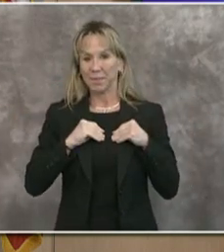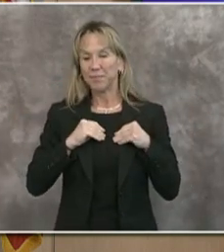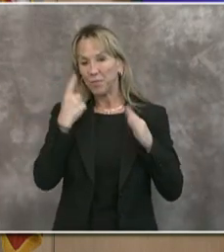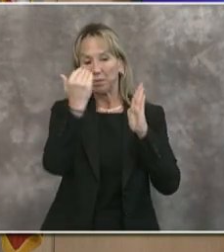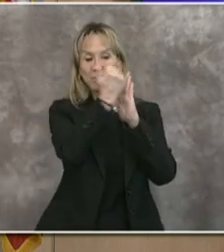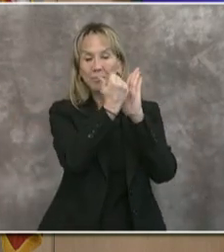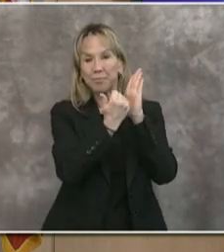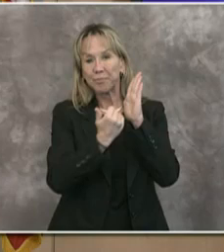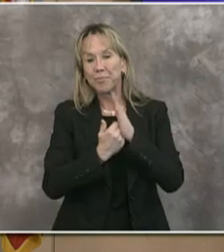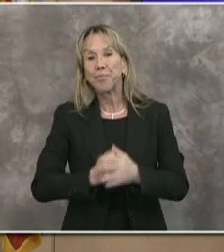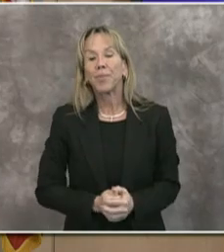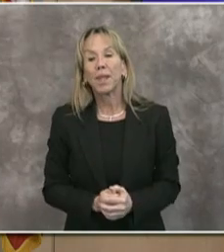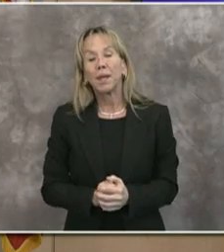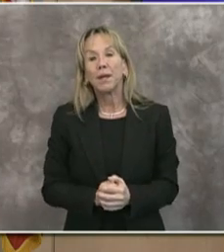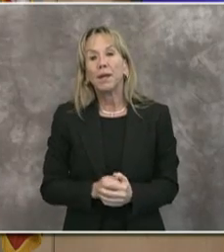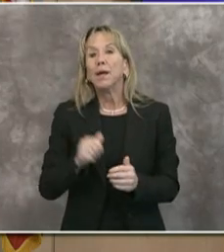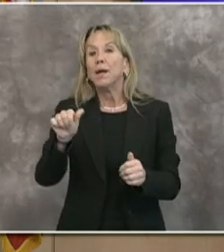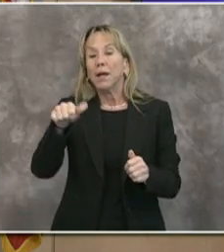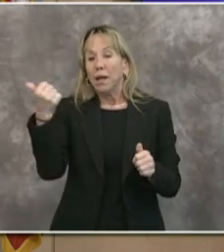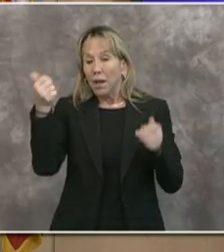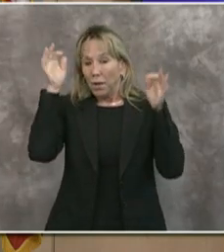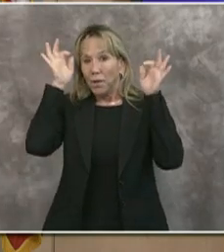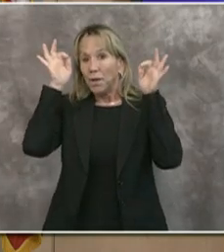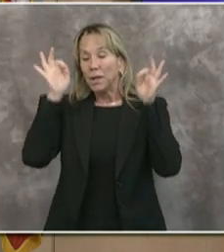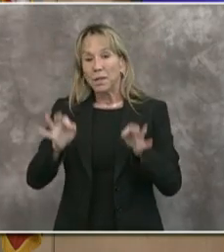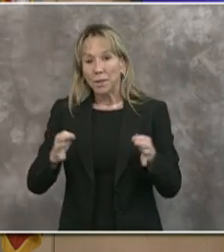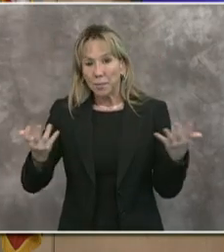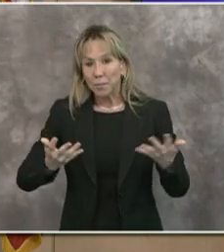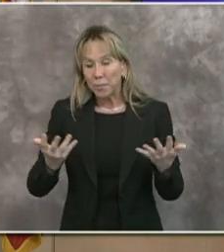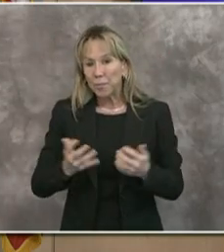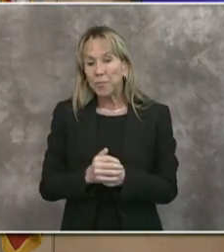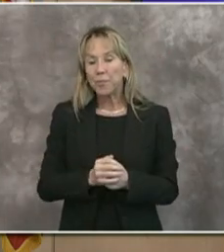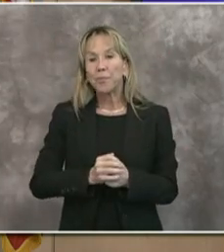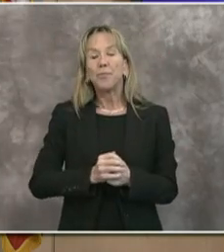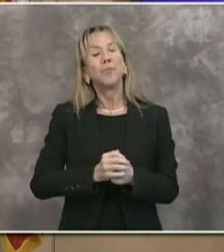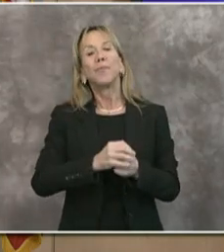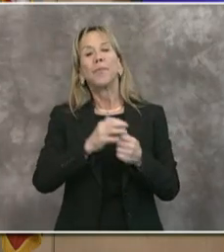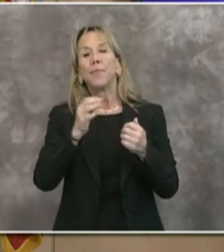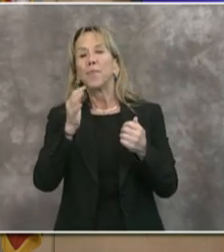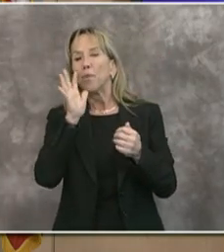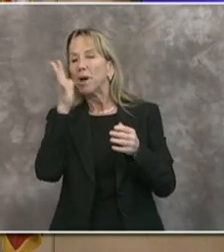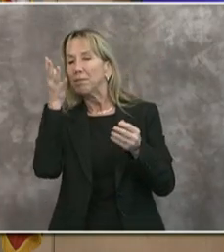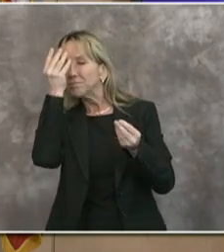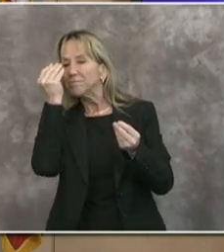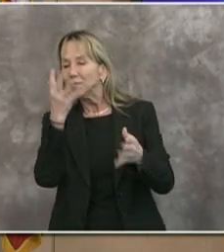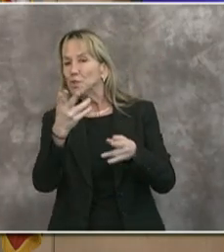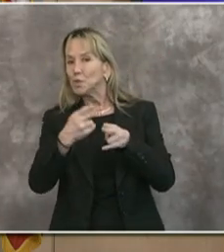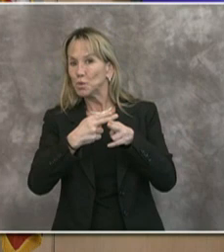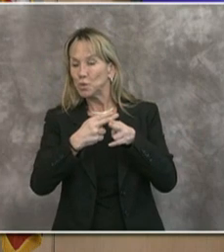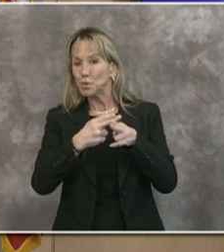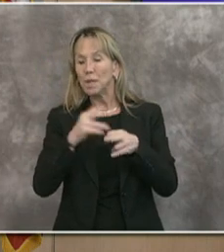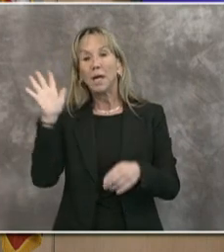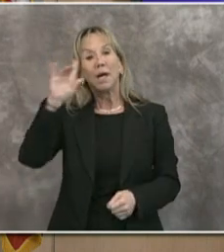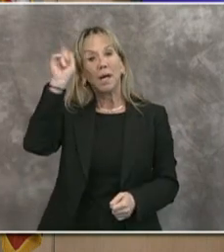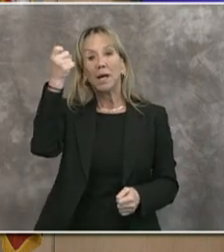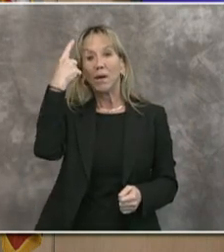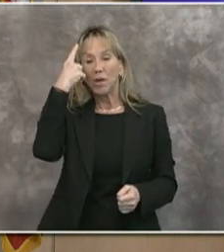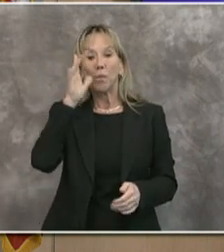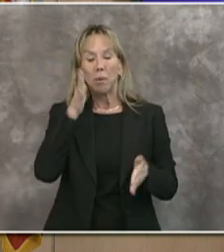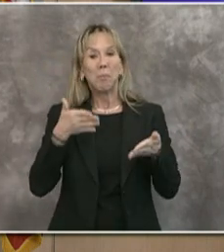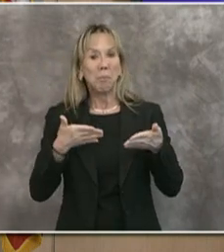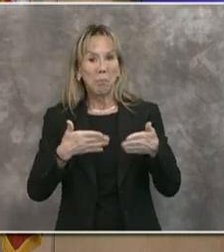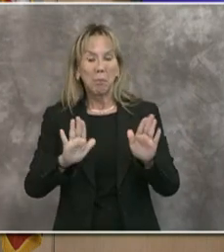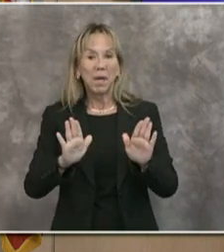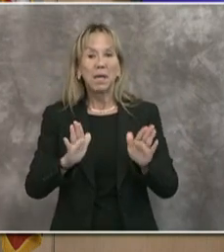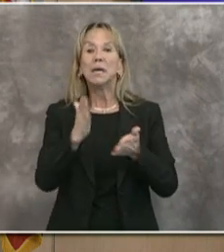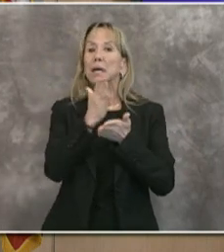ultimate decision on reopening from the state will be coming shortly. The governor is going to allow for reopenings